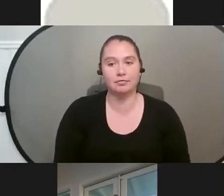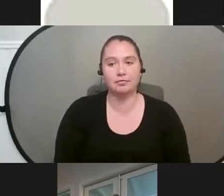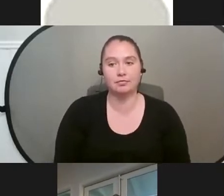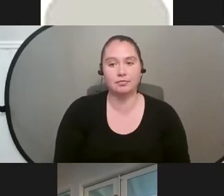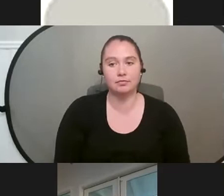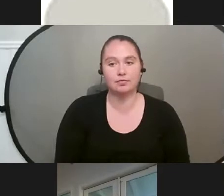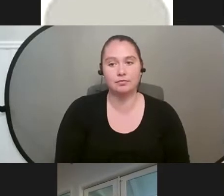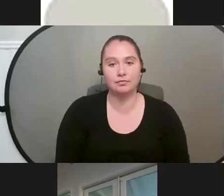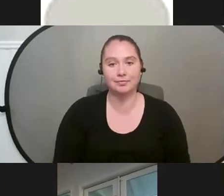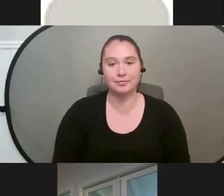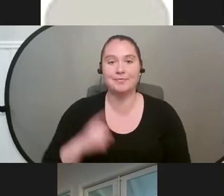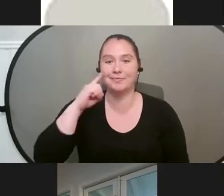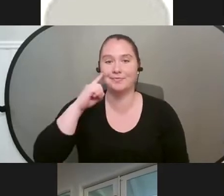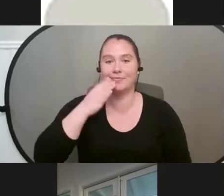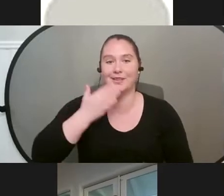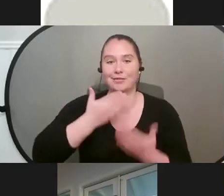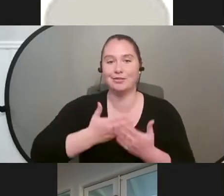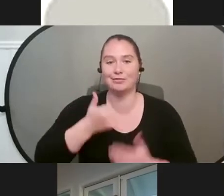Sounds good, man.